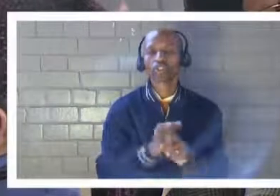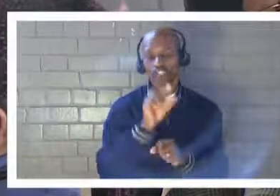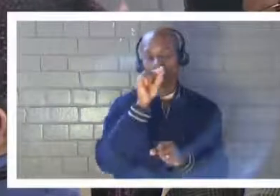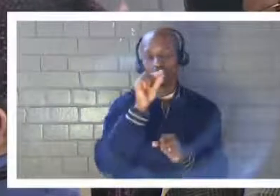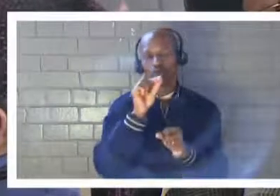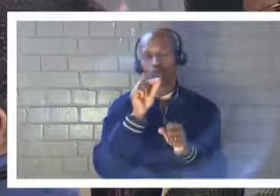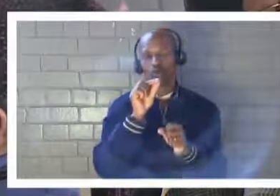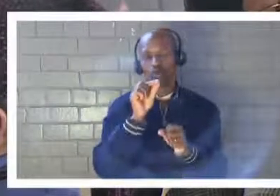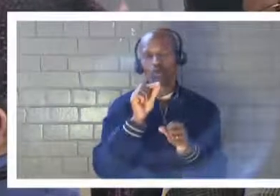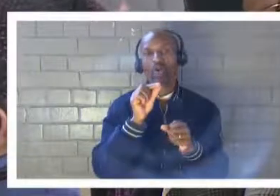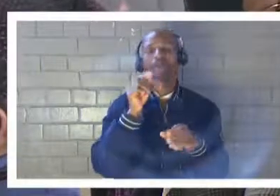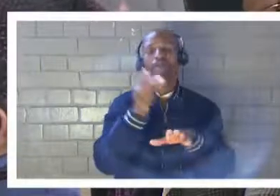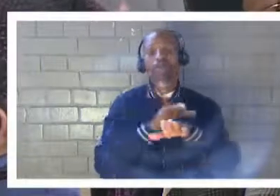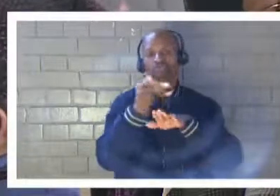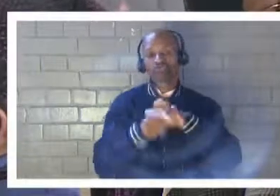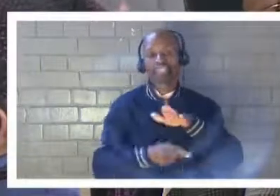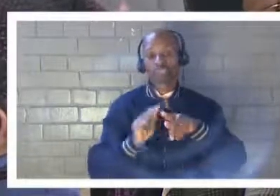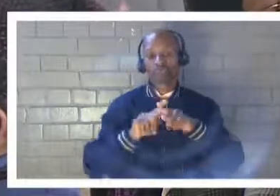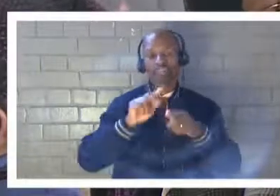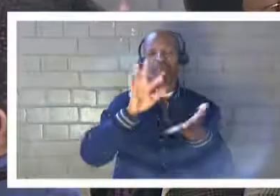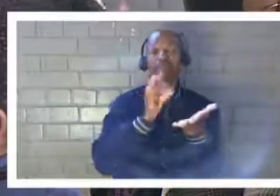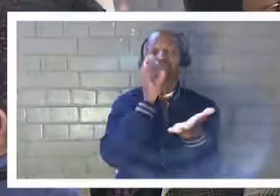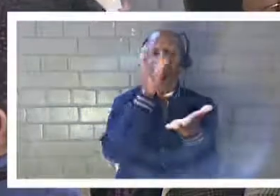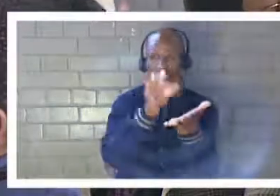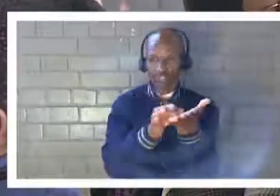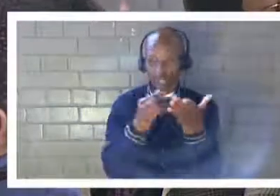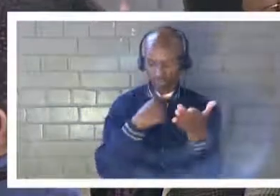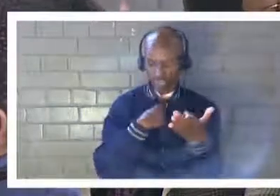works projects. So my proposal